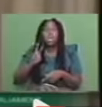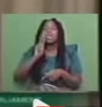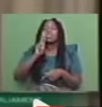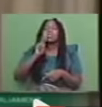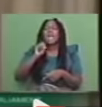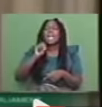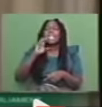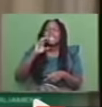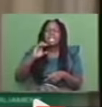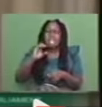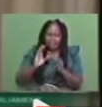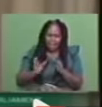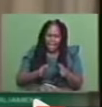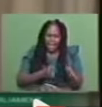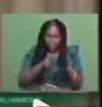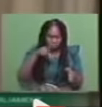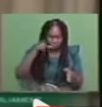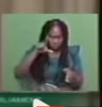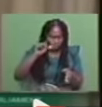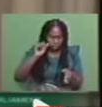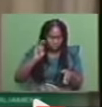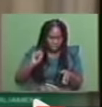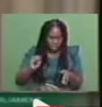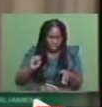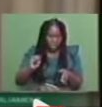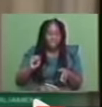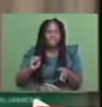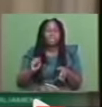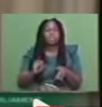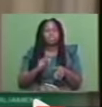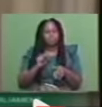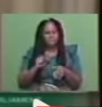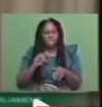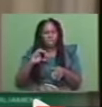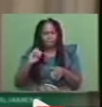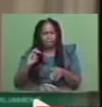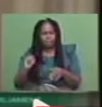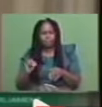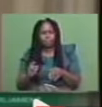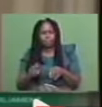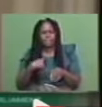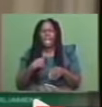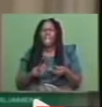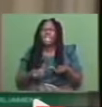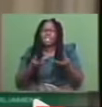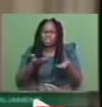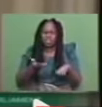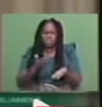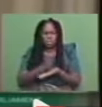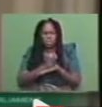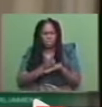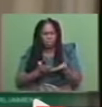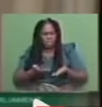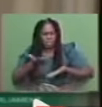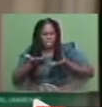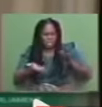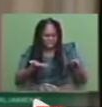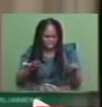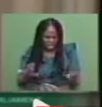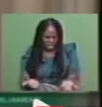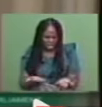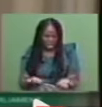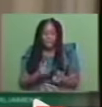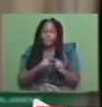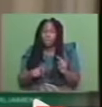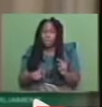www.uncplan2020.com, and take a look. The prescriptions that I've given you here, I've given some suggestions, but the actual master plan can be